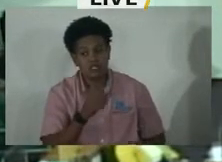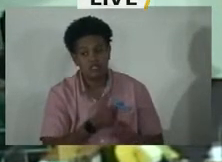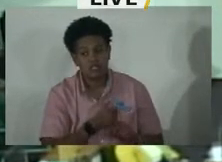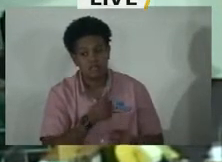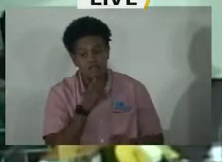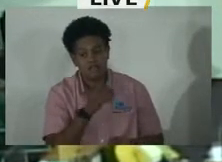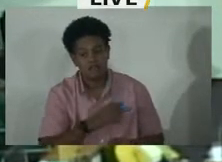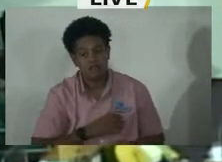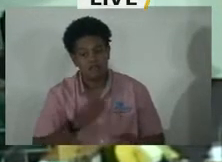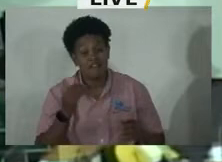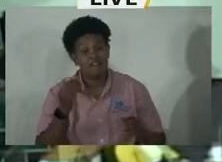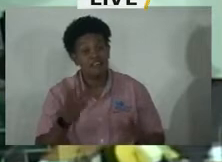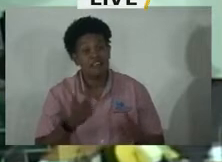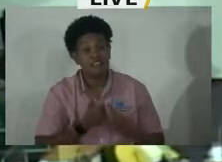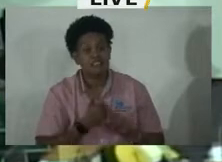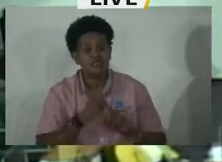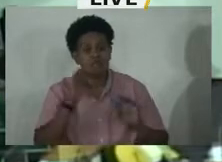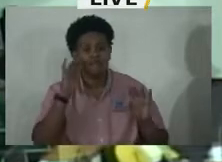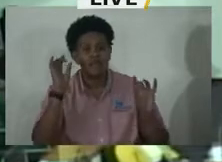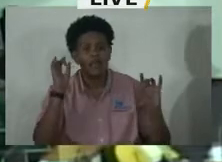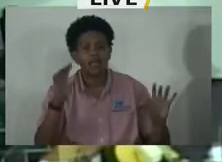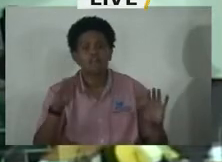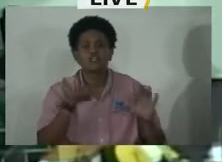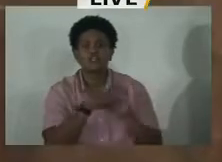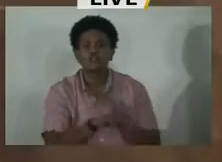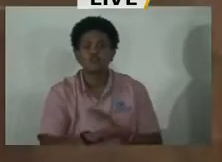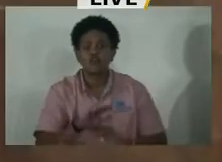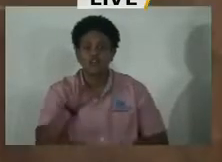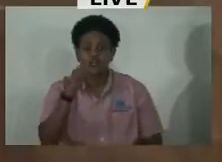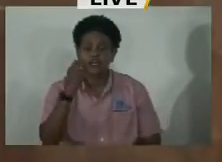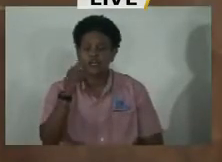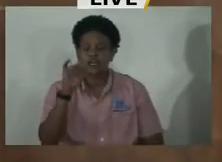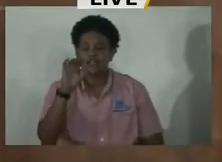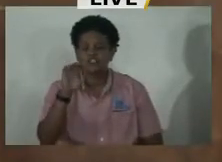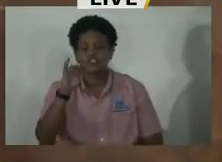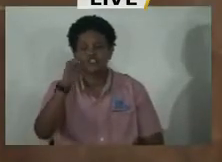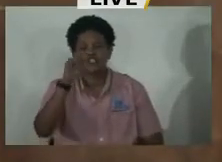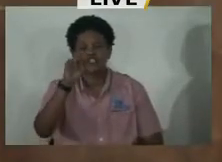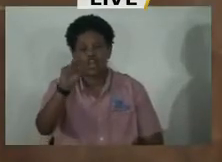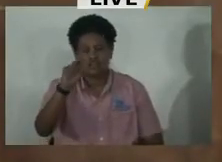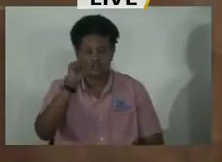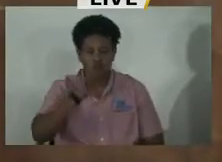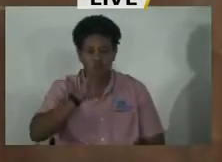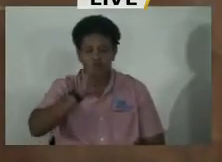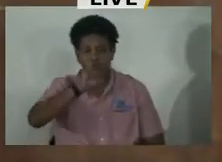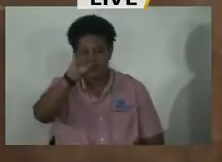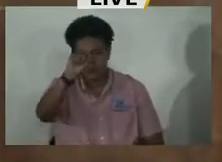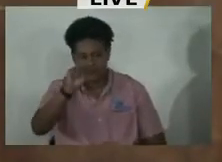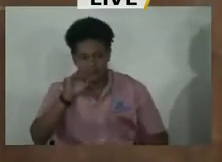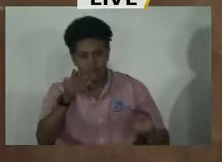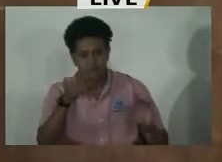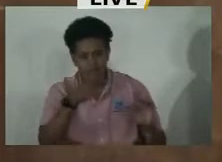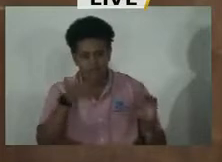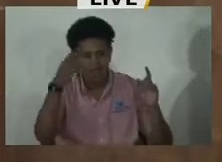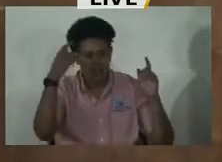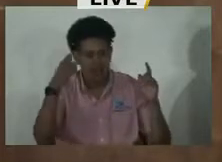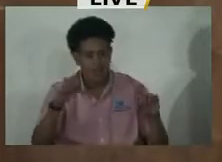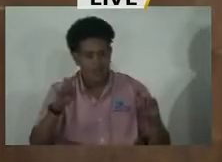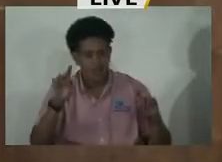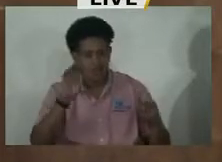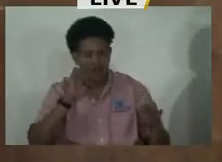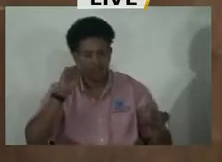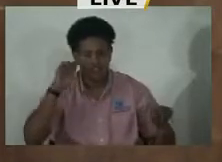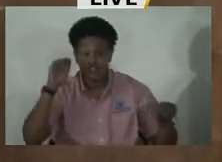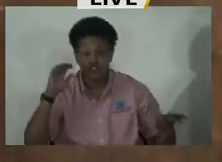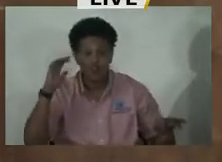female victim of a heinous murder, Kanice Jackson, which has shocked the conscience of the